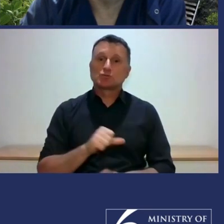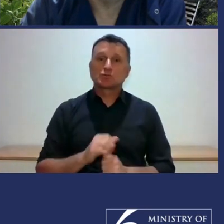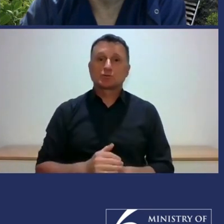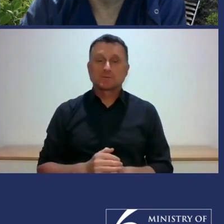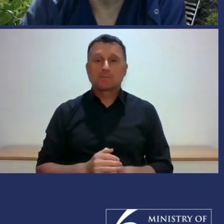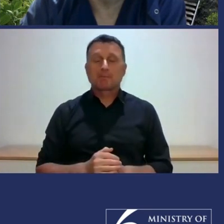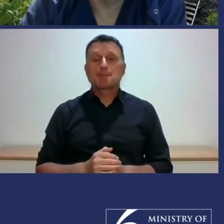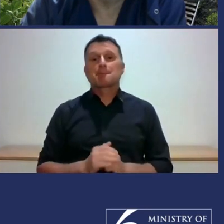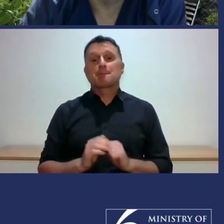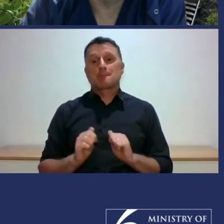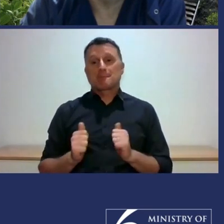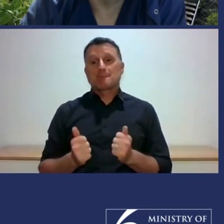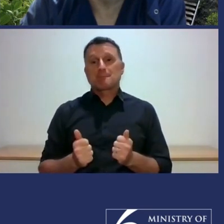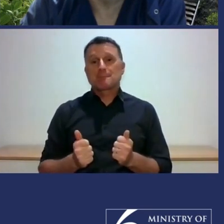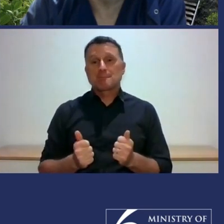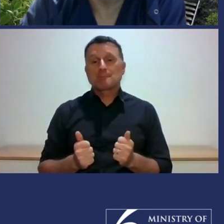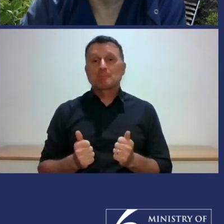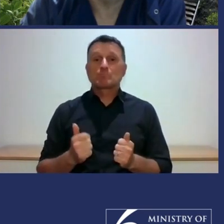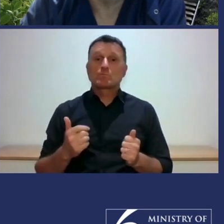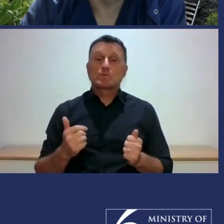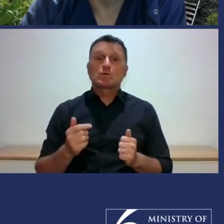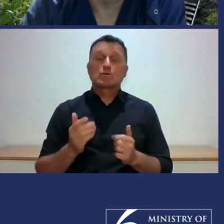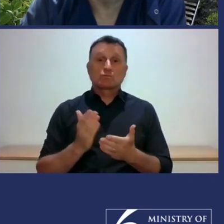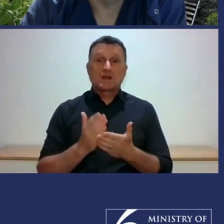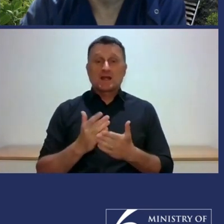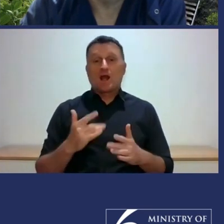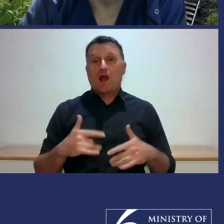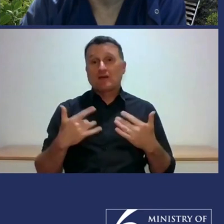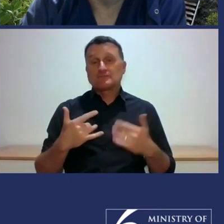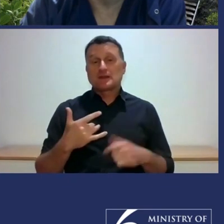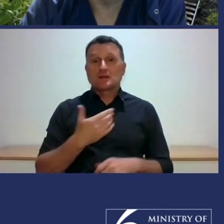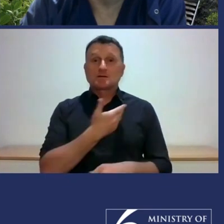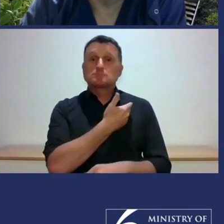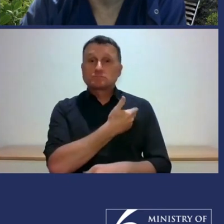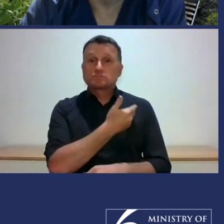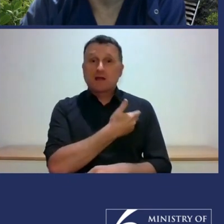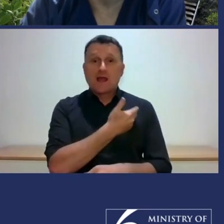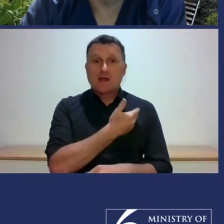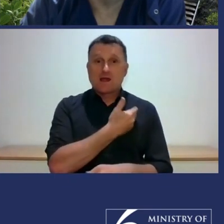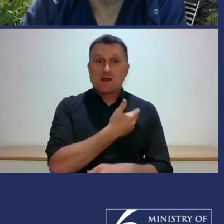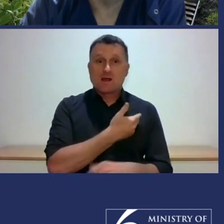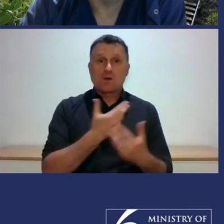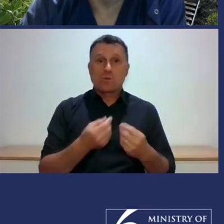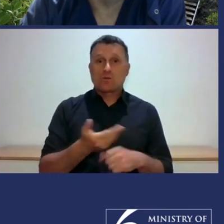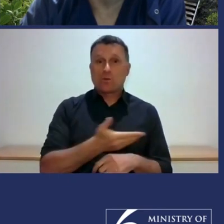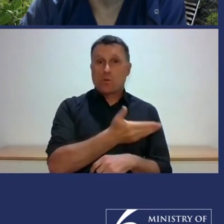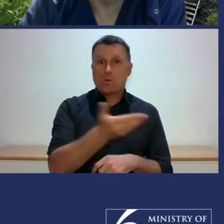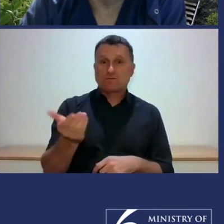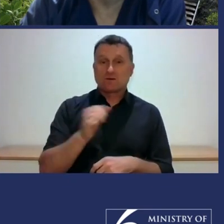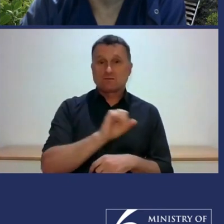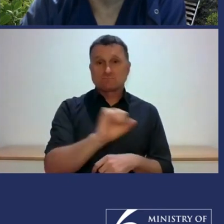Beautiful. Well, look, I feel incredibly honoured to have gotten to spend a bit of time with you all. Thank you for the work that